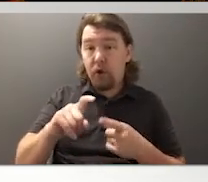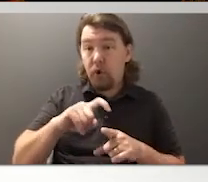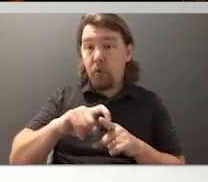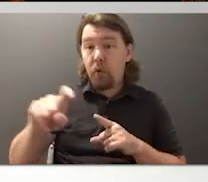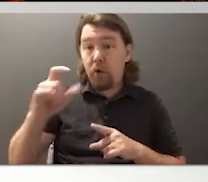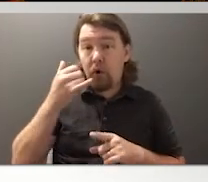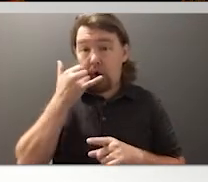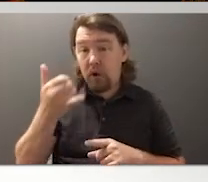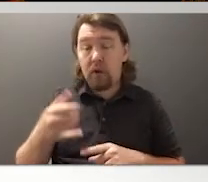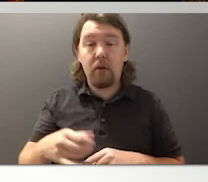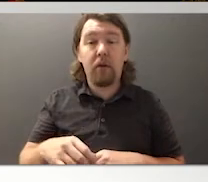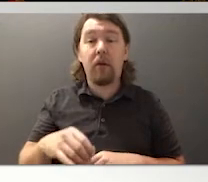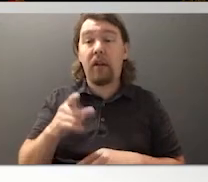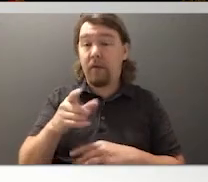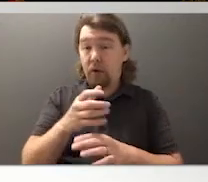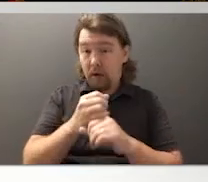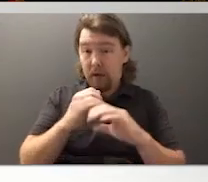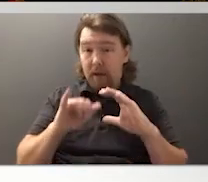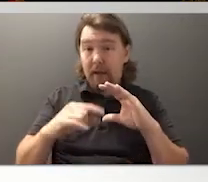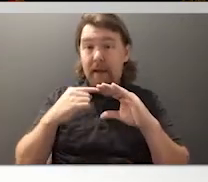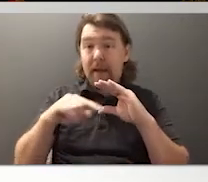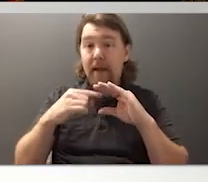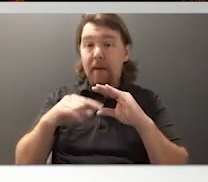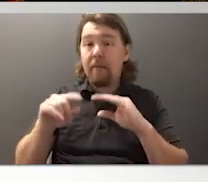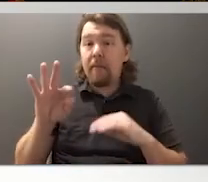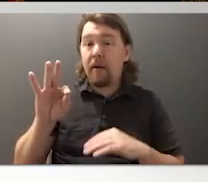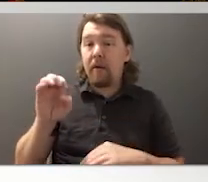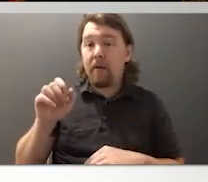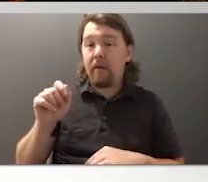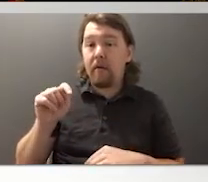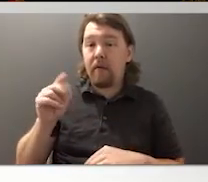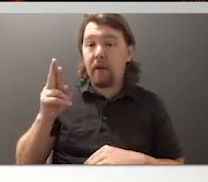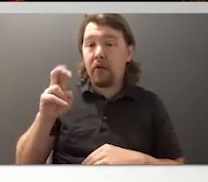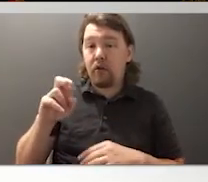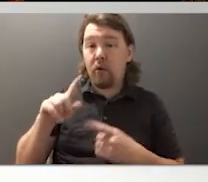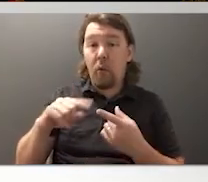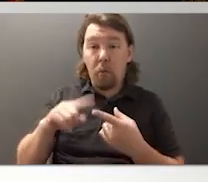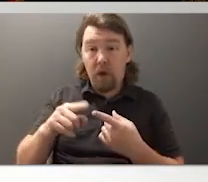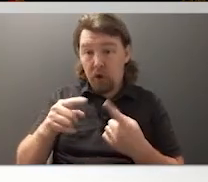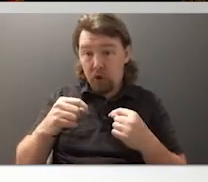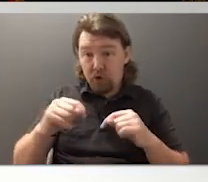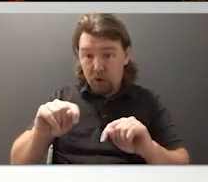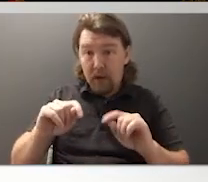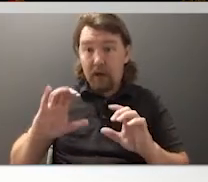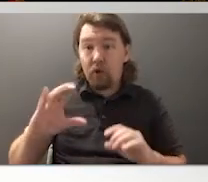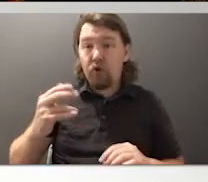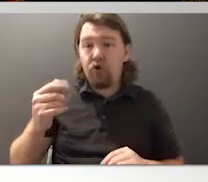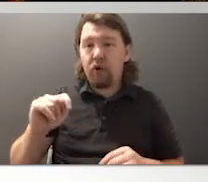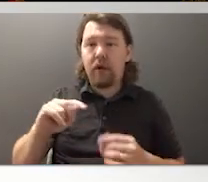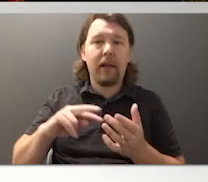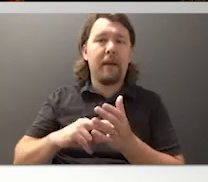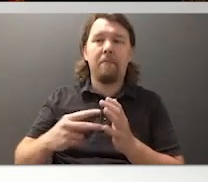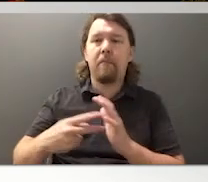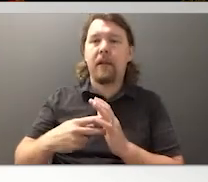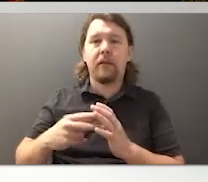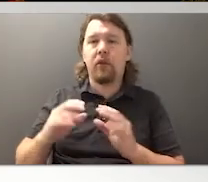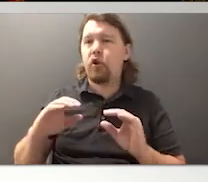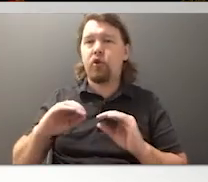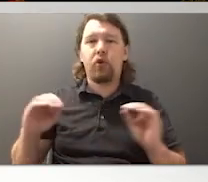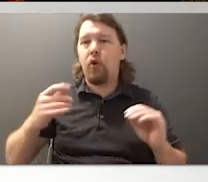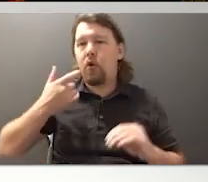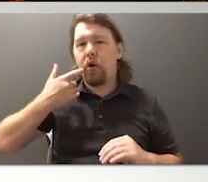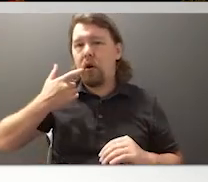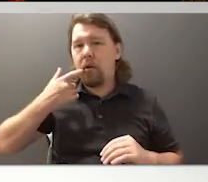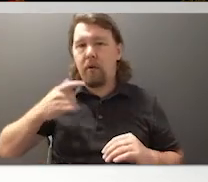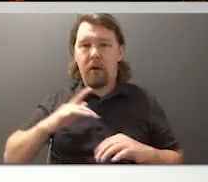it's chat or when you call in. If you're getting the email feature when you try to chat, that is